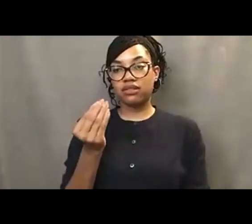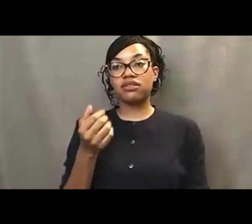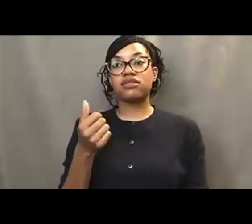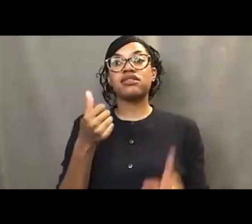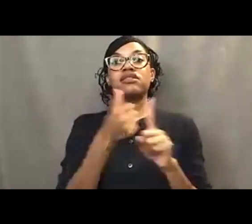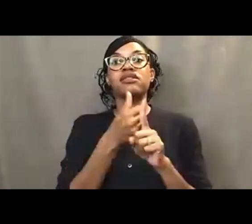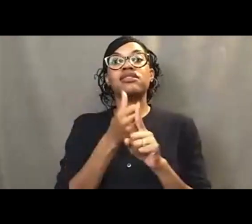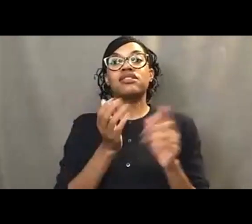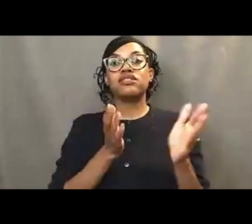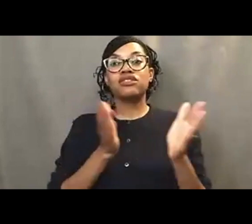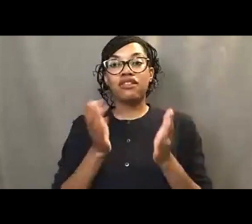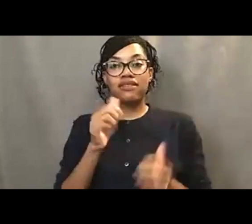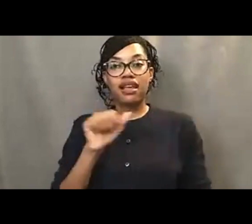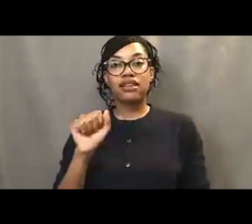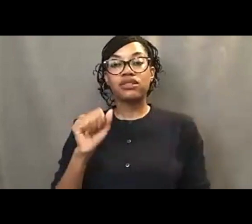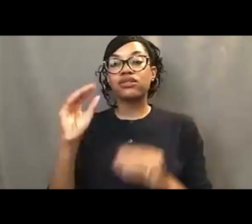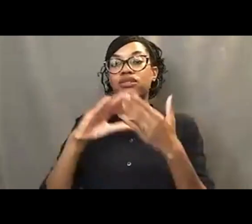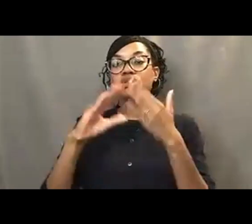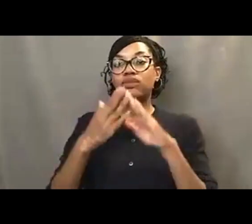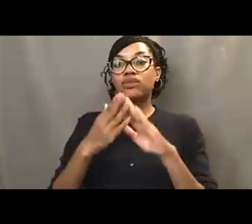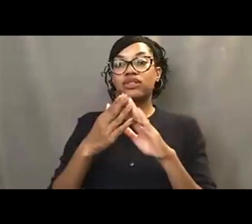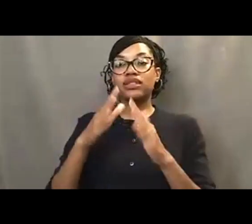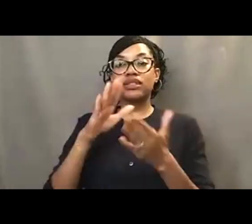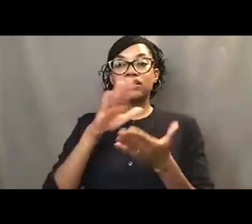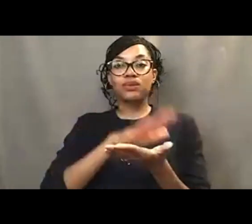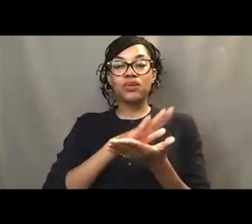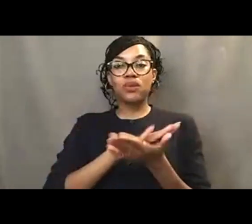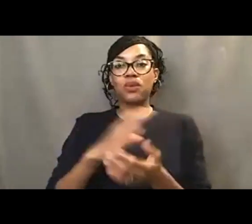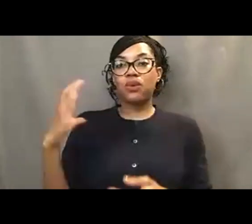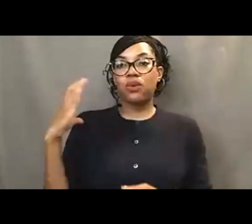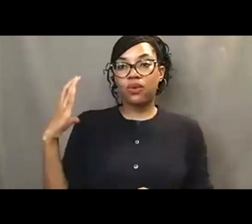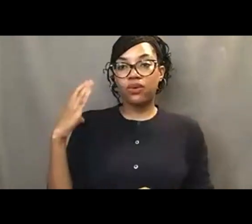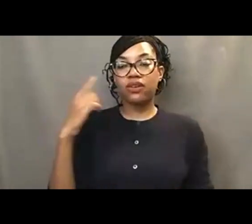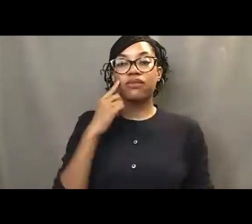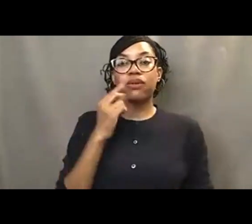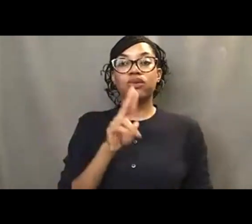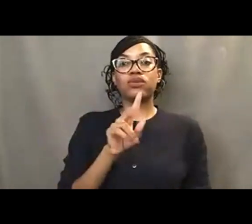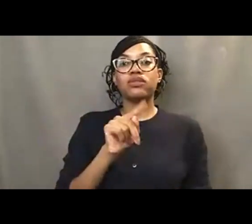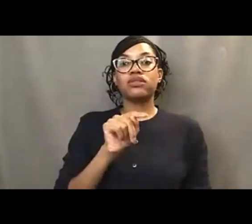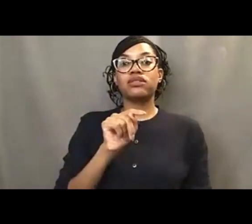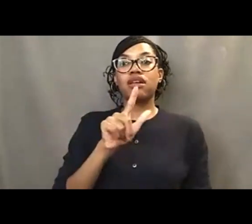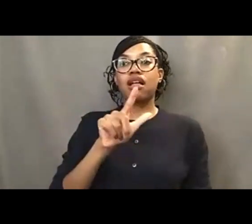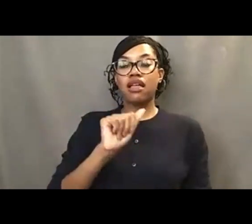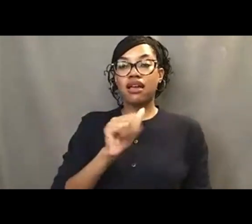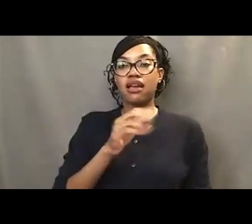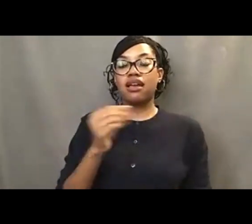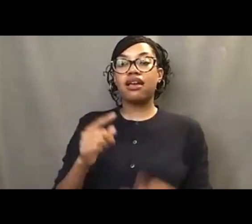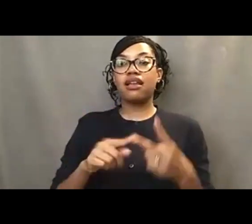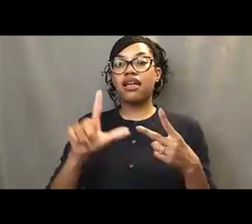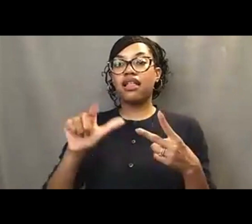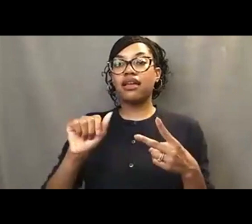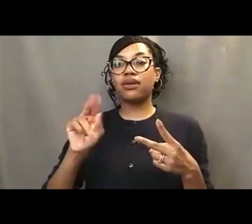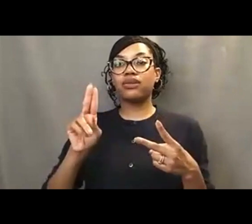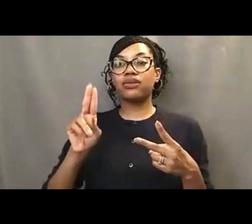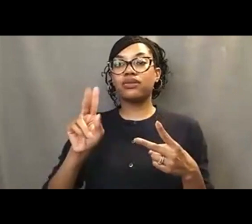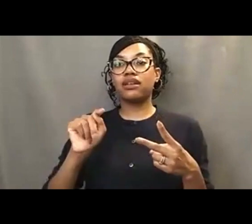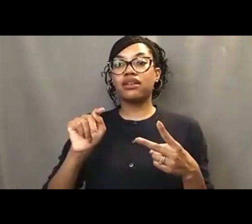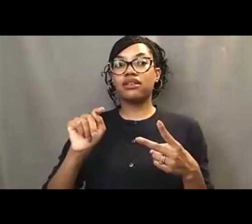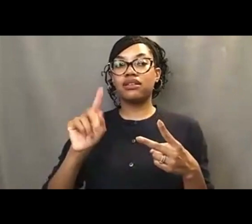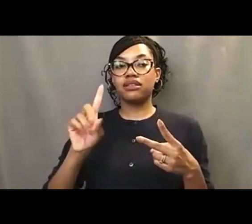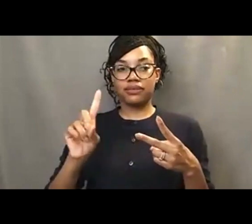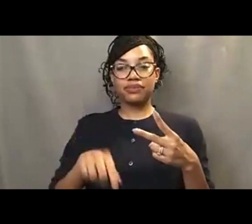schools coach for UTLA and LAUSD. And finally, I am your moderator. I'm